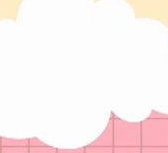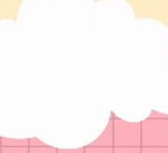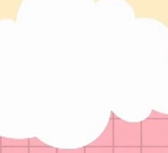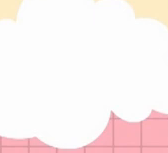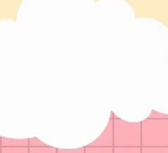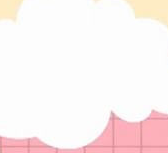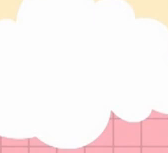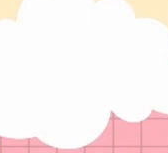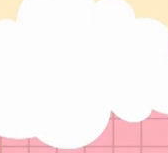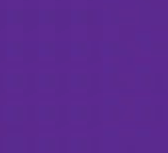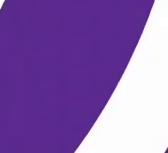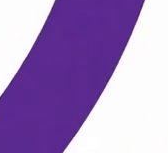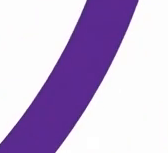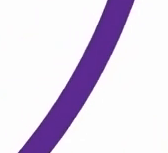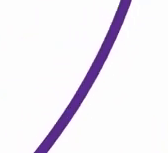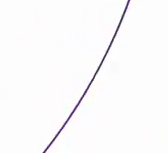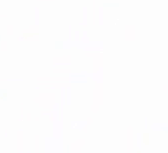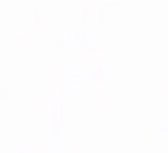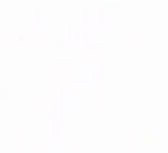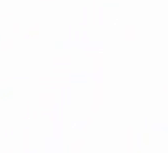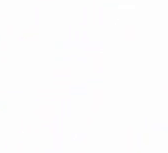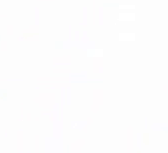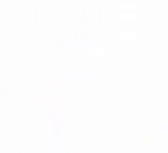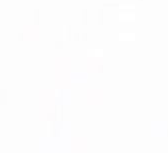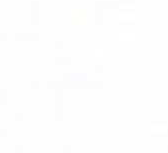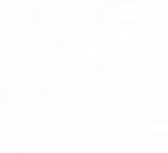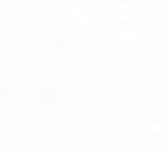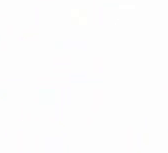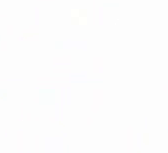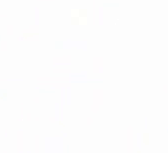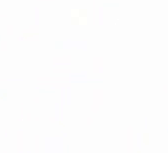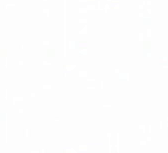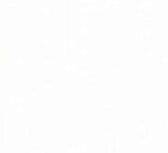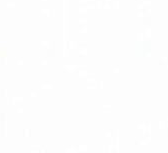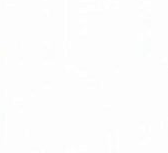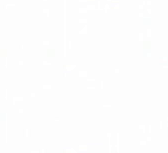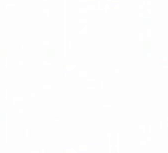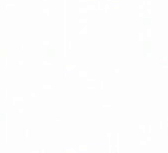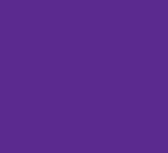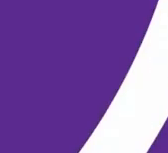vehicles away?